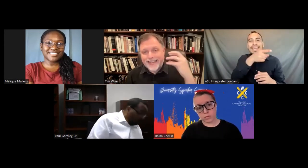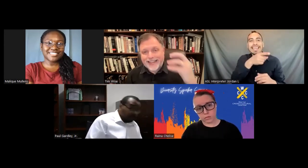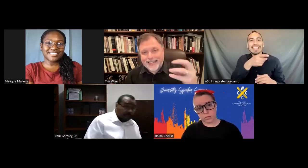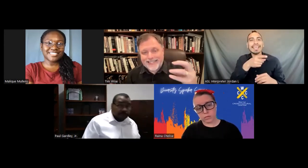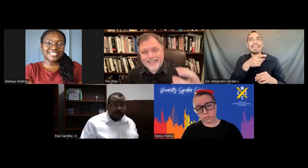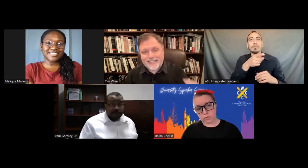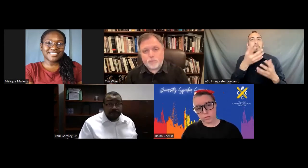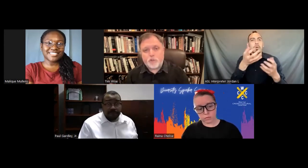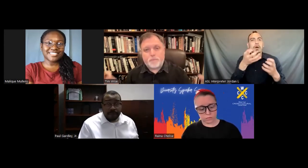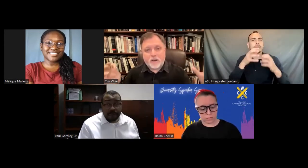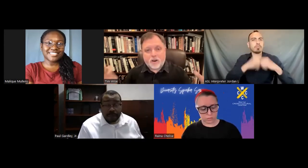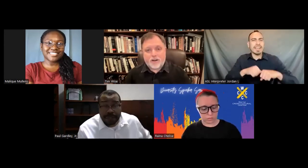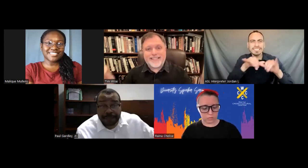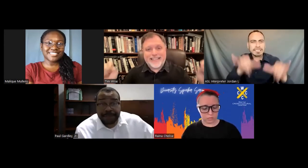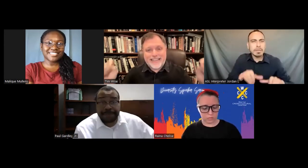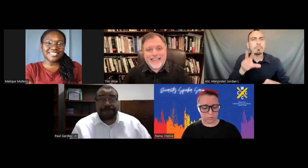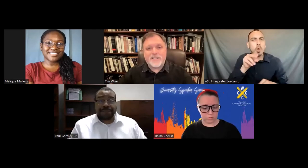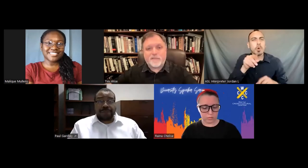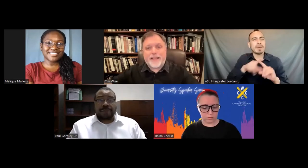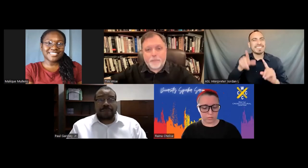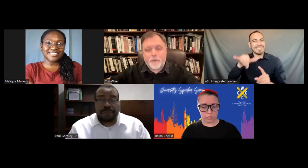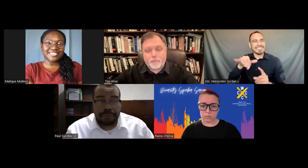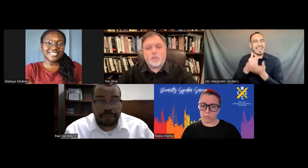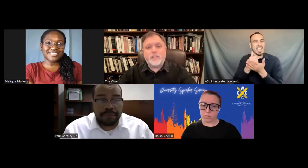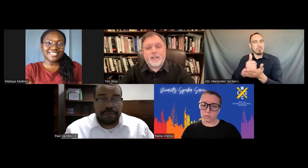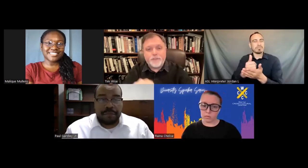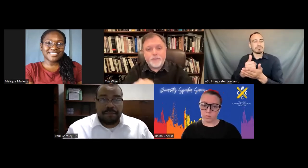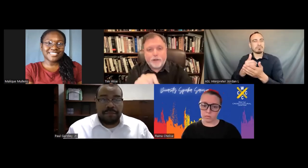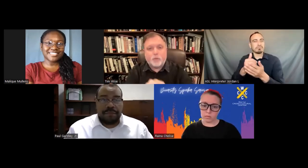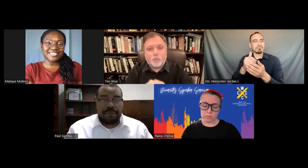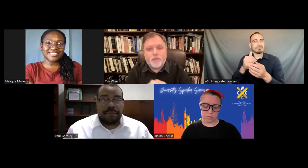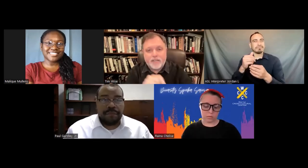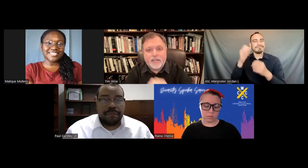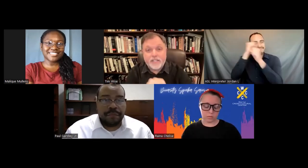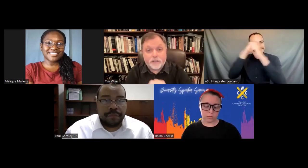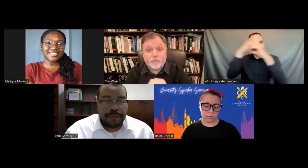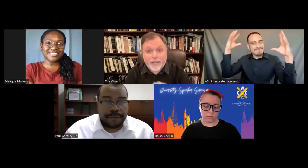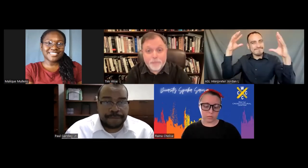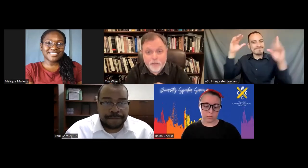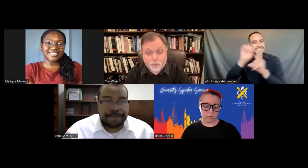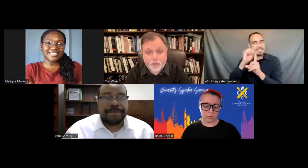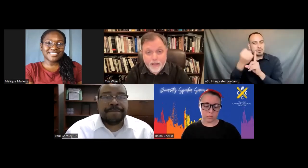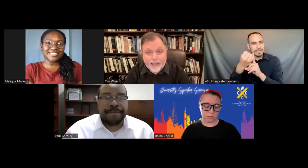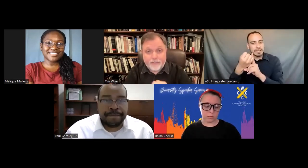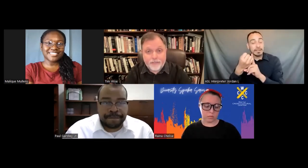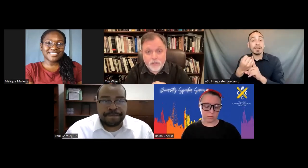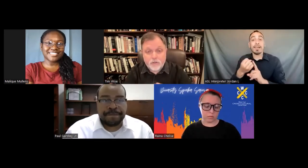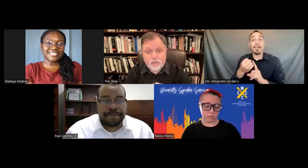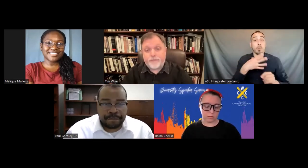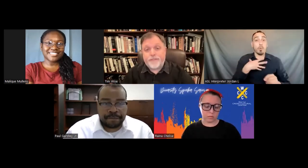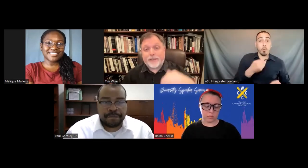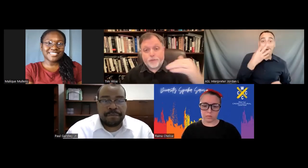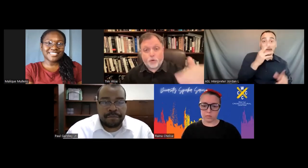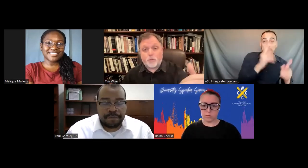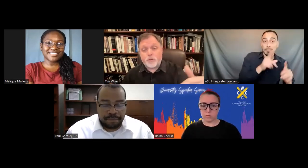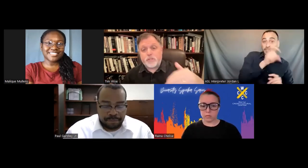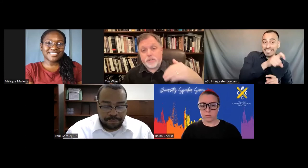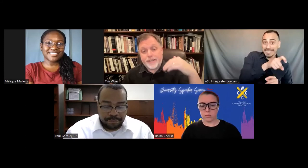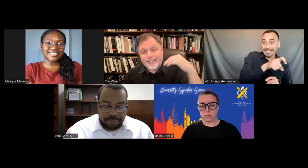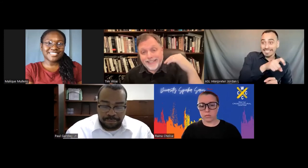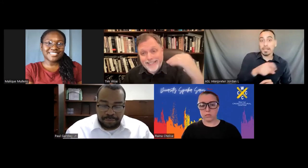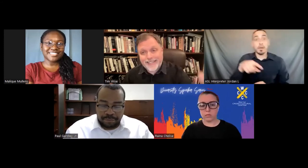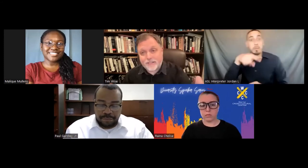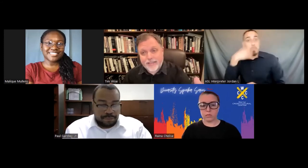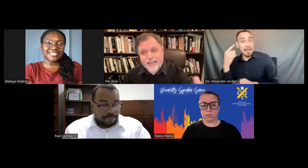puts it in context. It was because the needs of Black people dovetailed with the needs of white people and the Union. Fast forward to